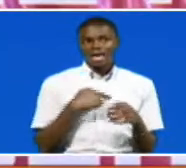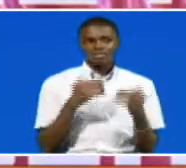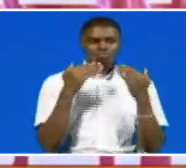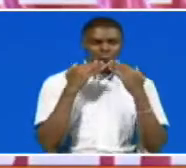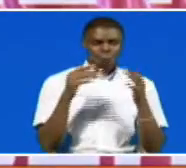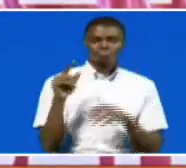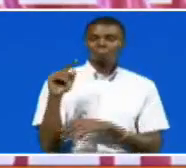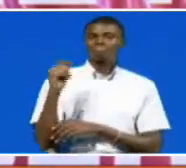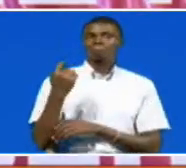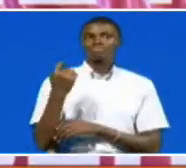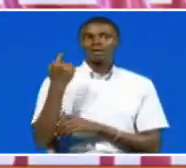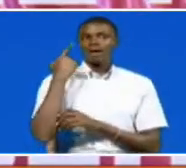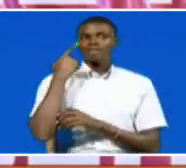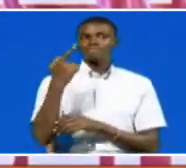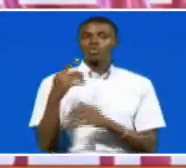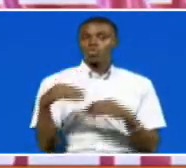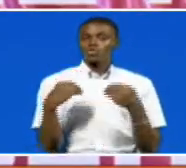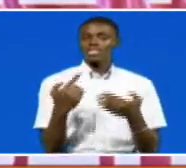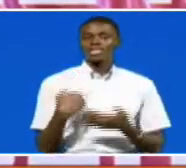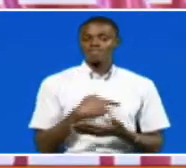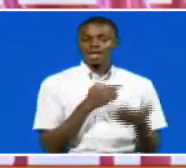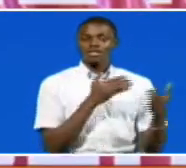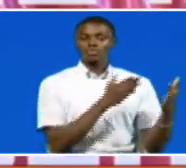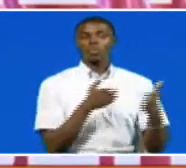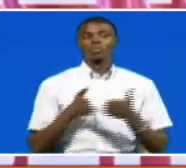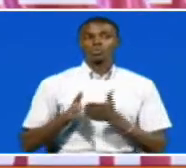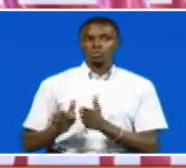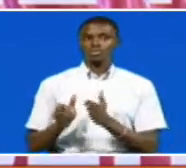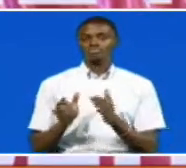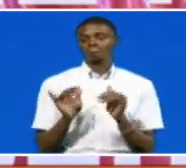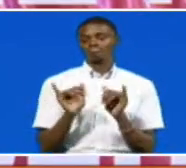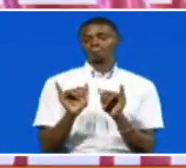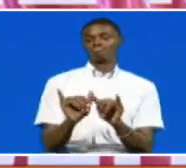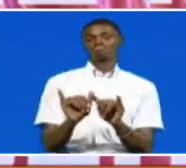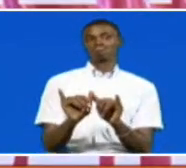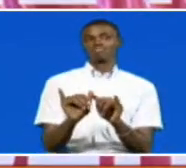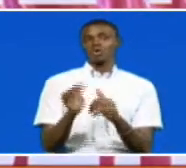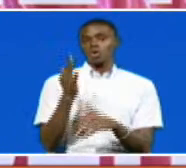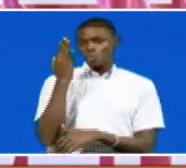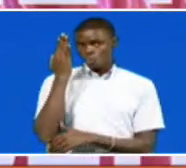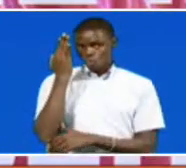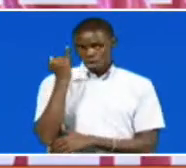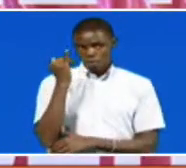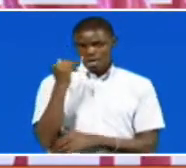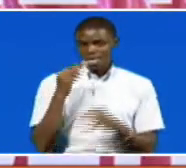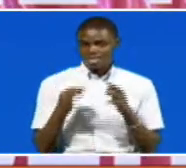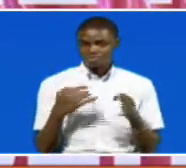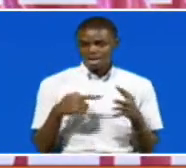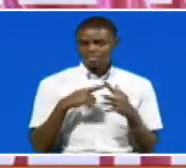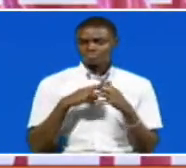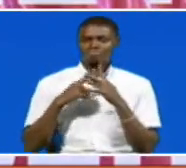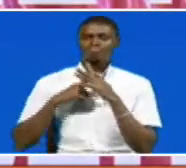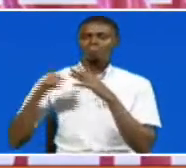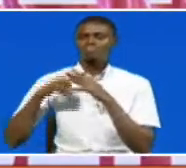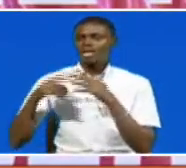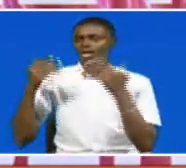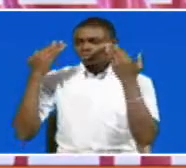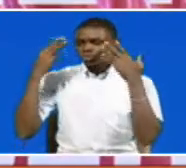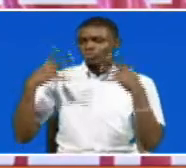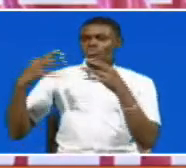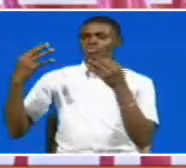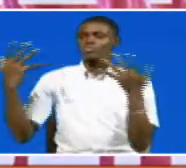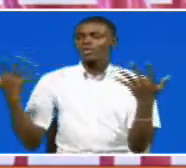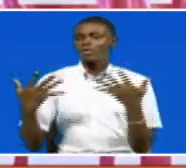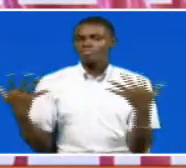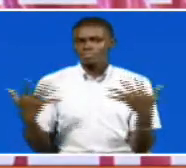Kenya kwa kuweza kutupea nafasi ya kukaa. Sababu kama tumekimbia, hatukuwa tunajua kwamba tunaenda